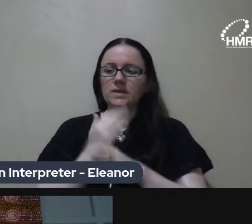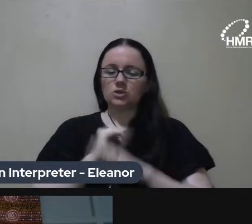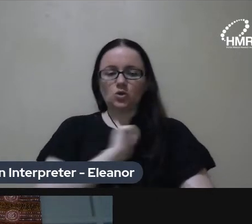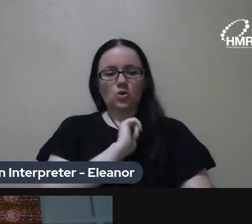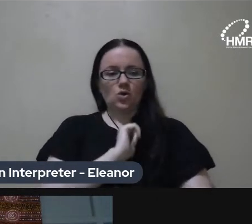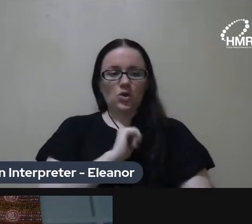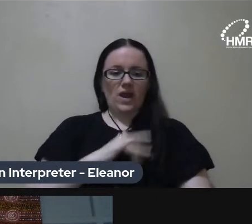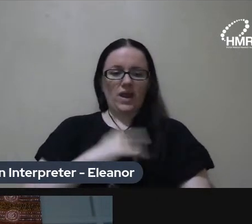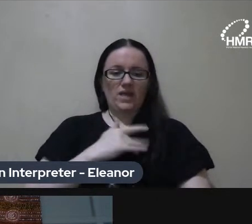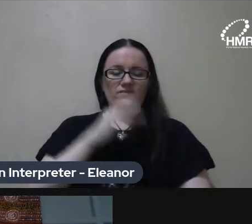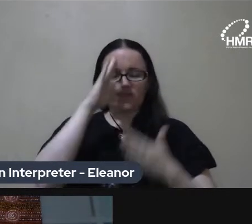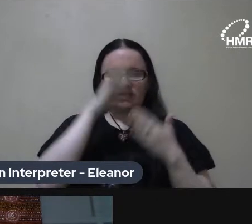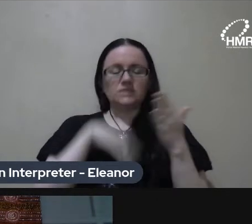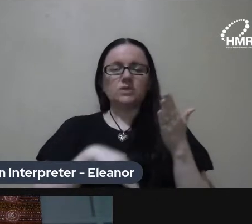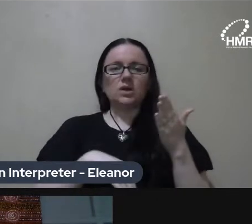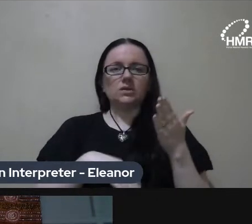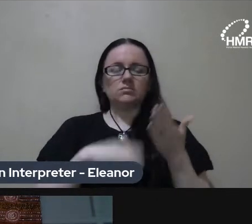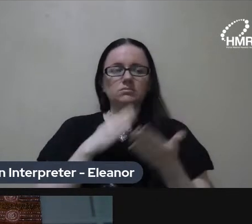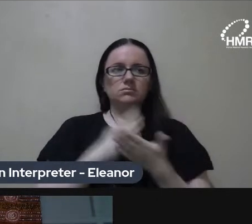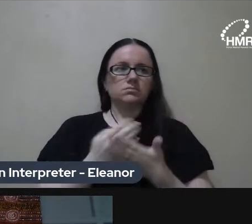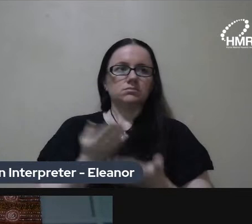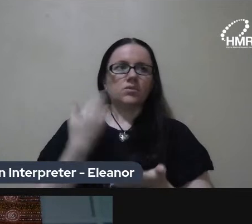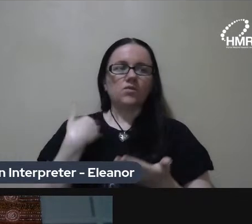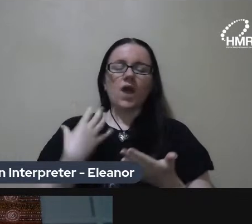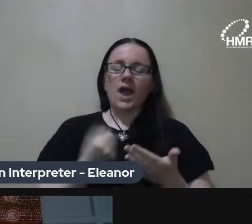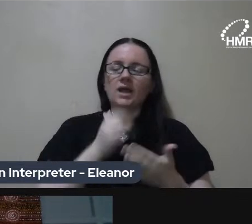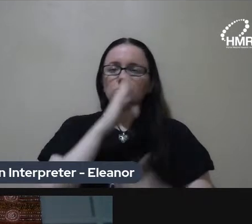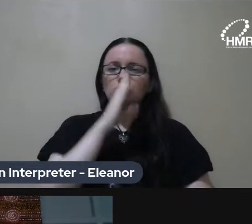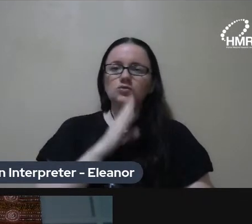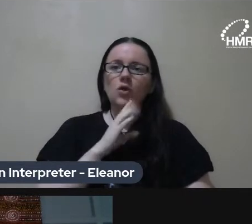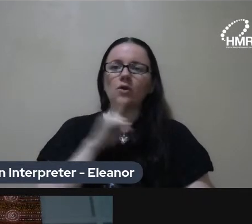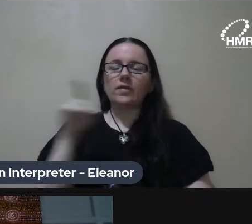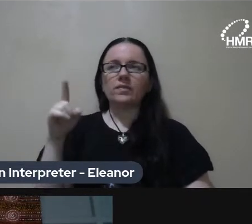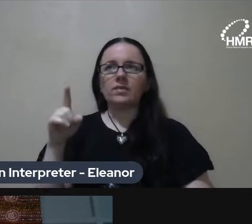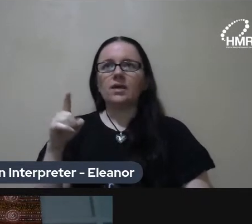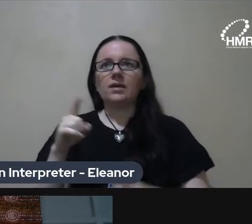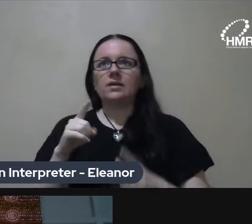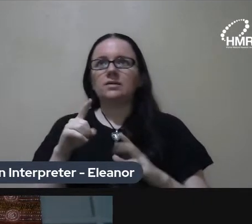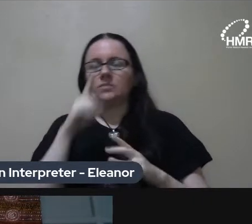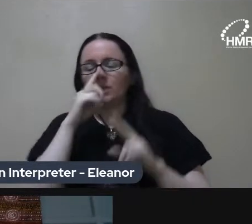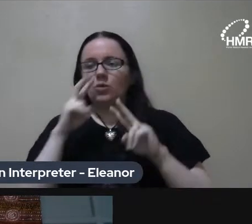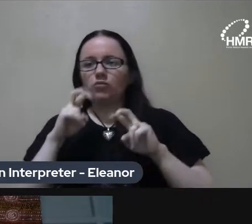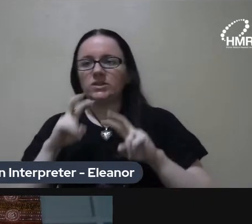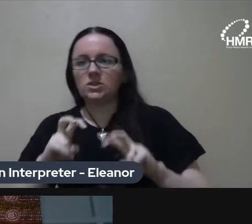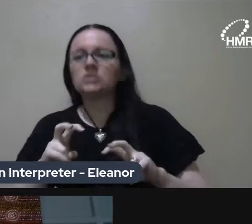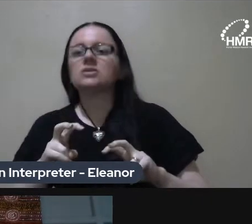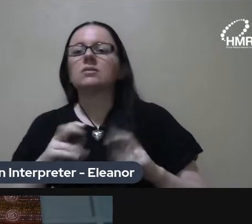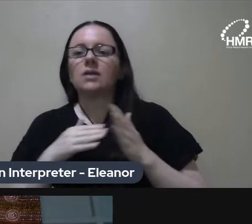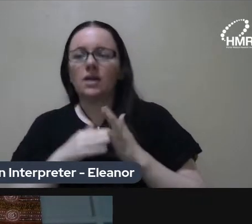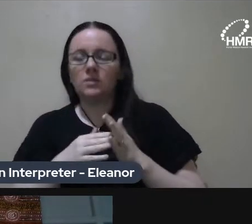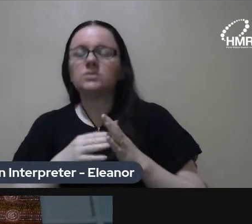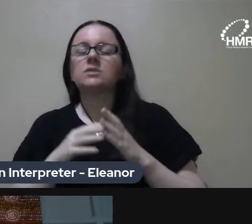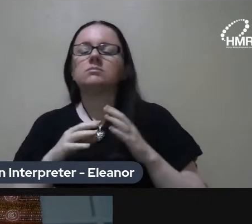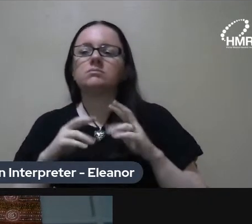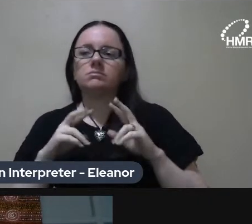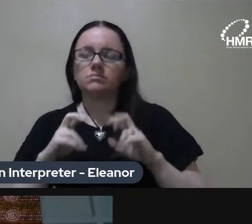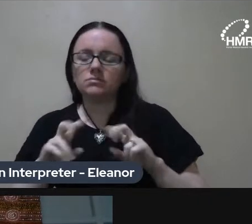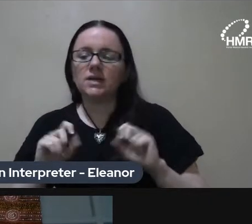lived experiences of having a stroke, are considered in the research. She survived multiple brainstem strokes